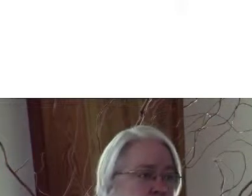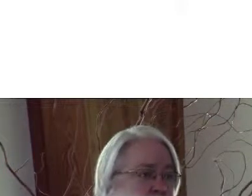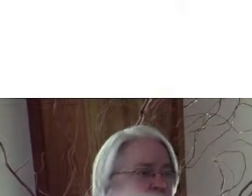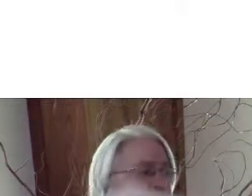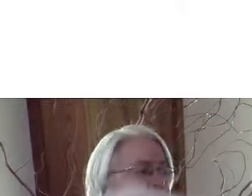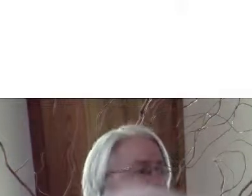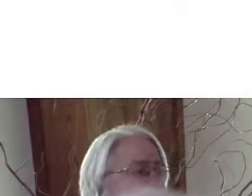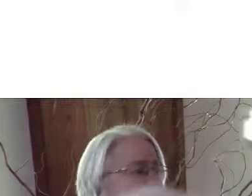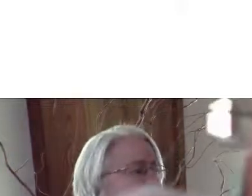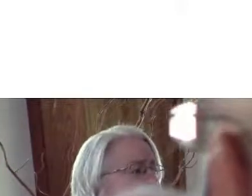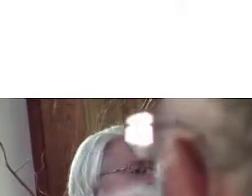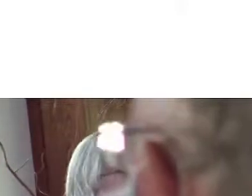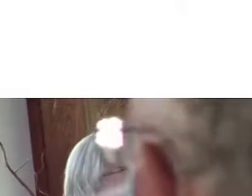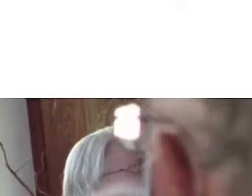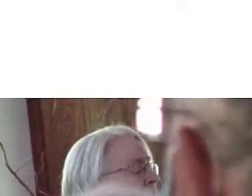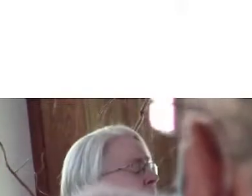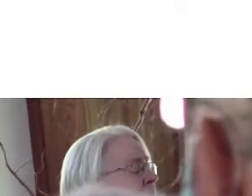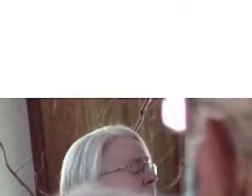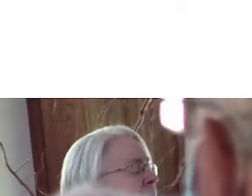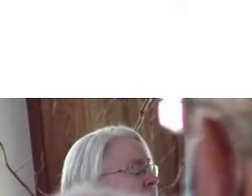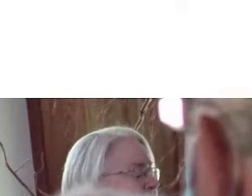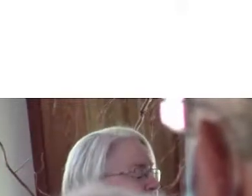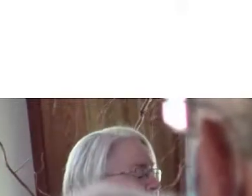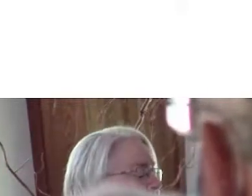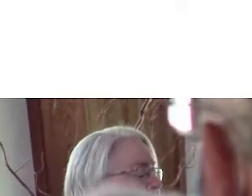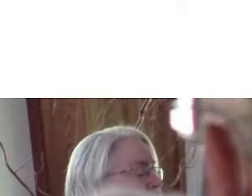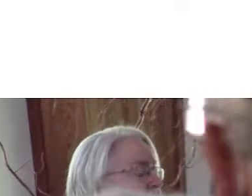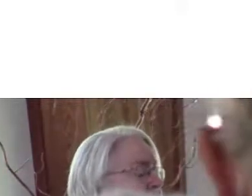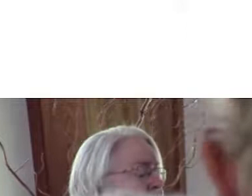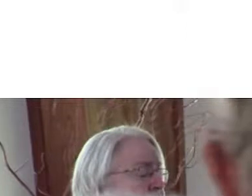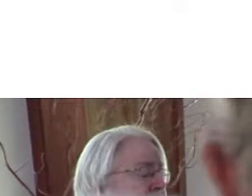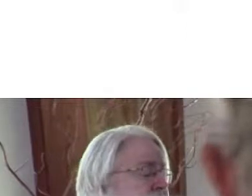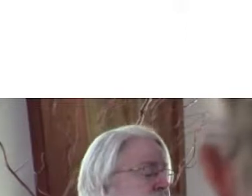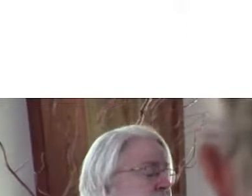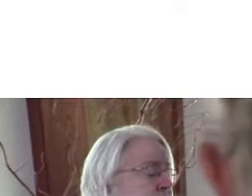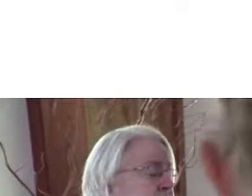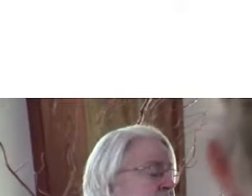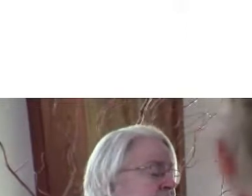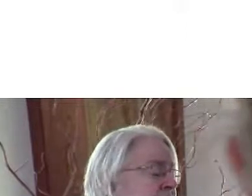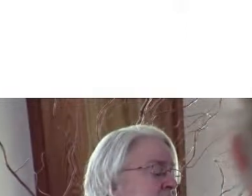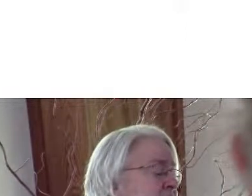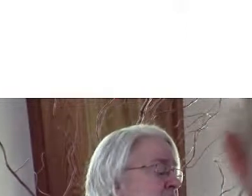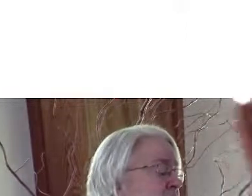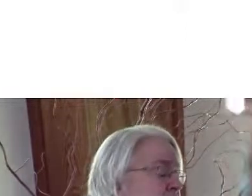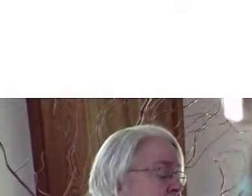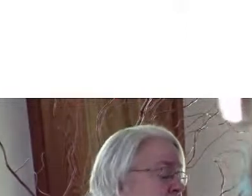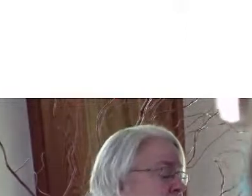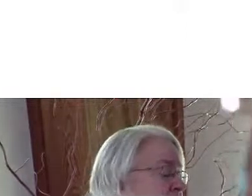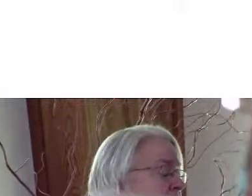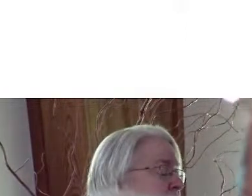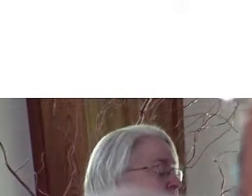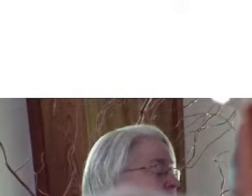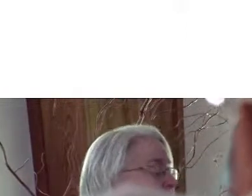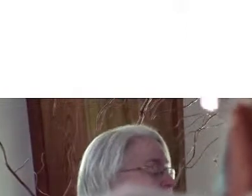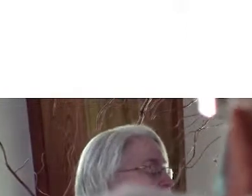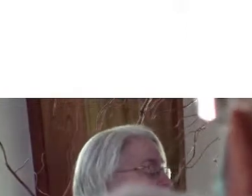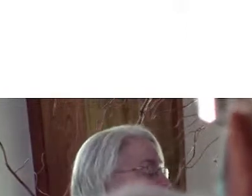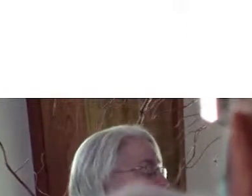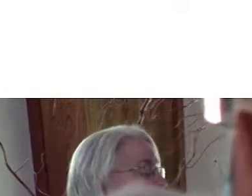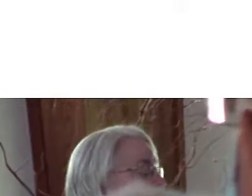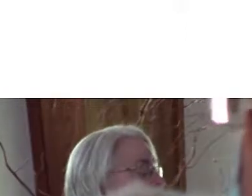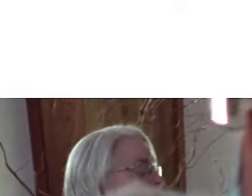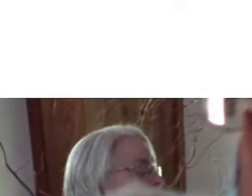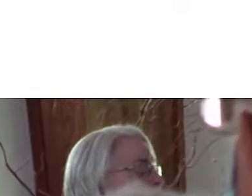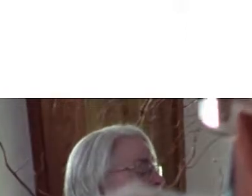For all that is our life, we sing our thanks and praise. For all life is